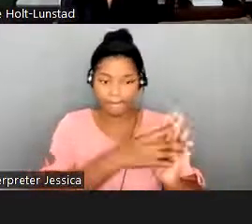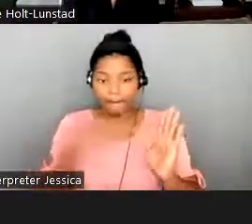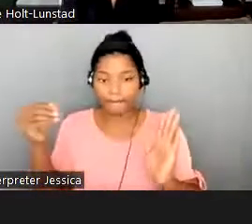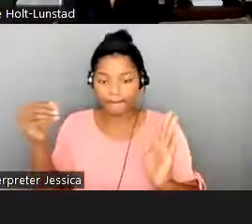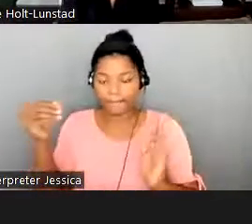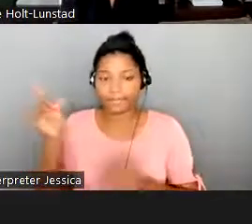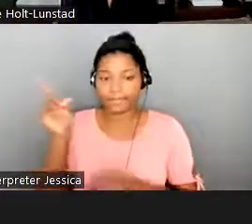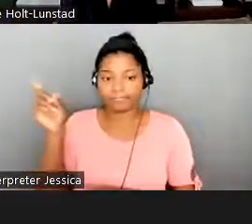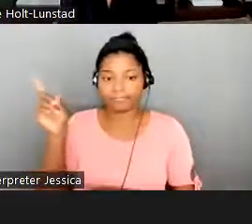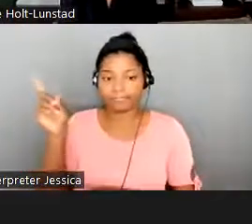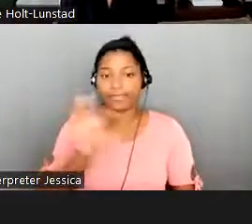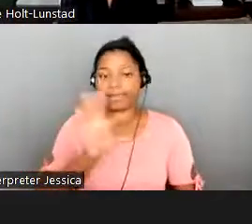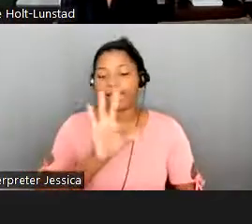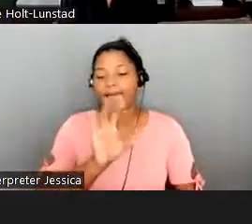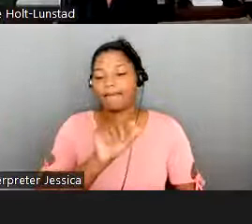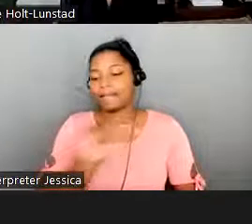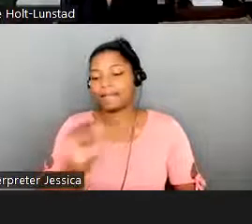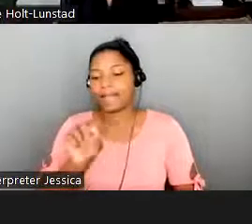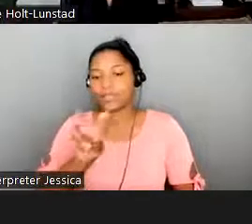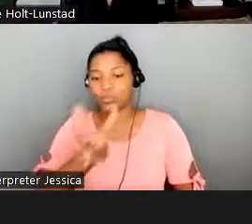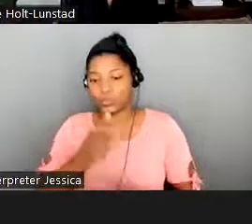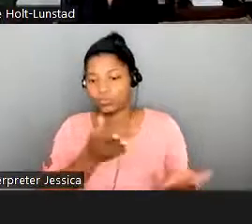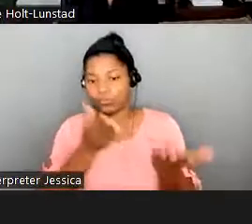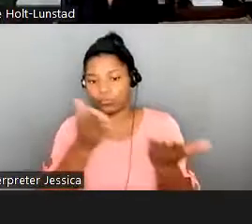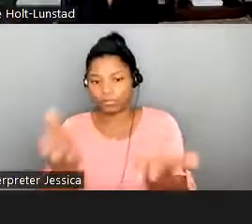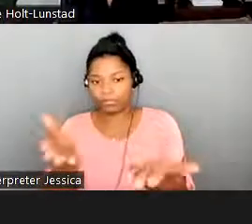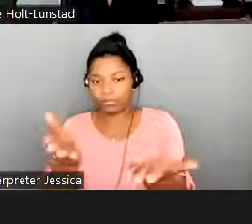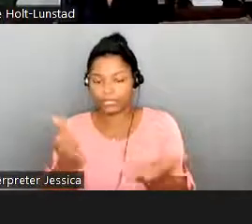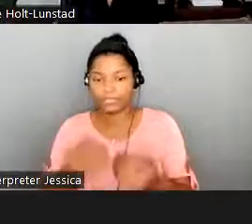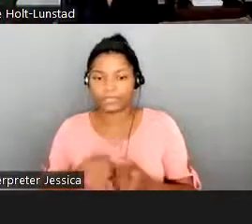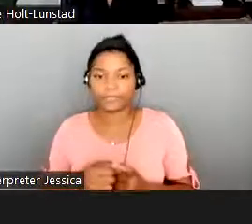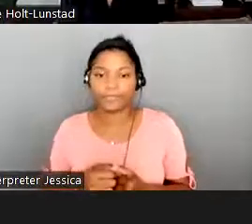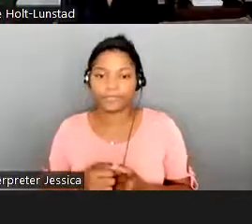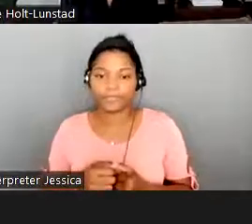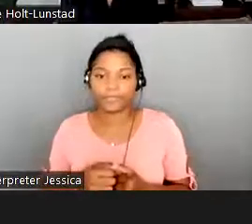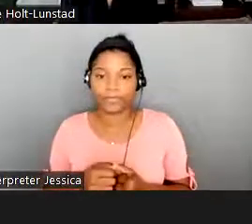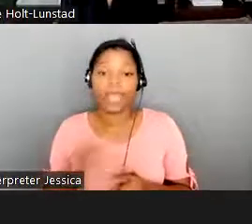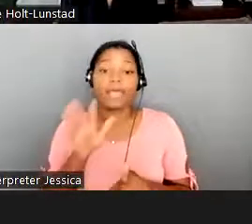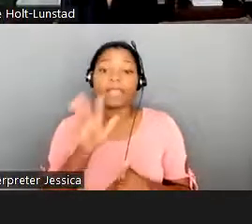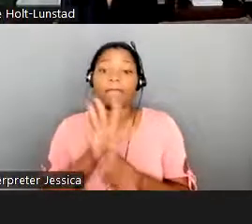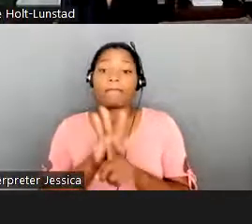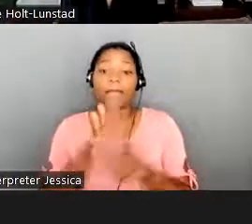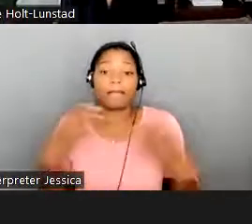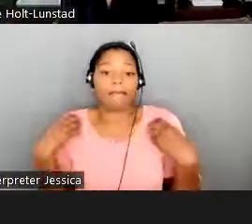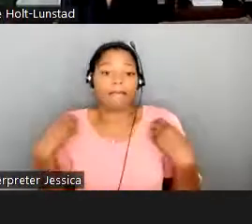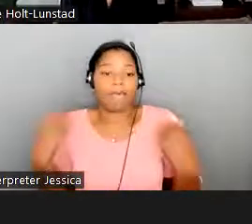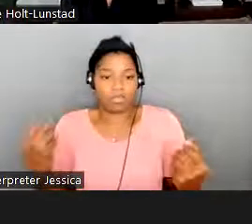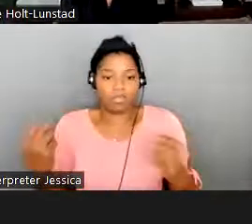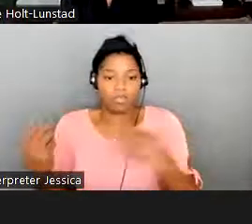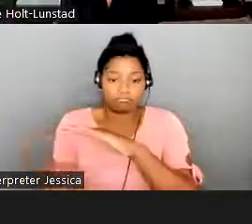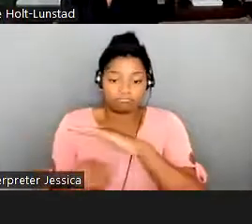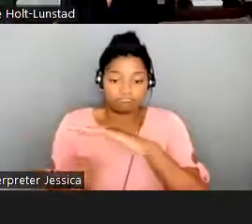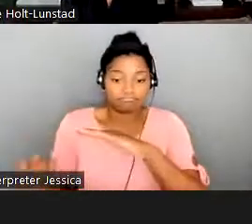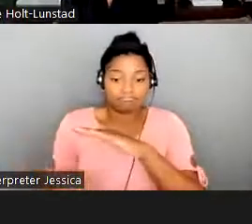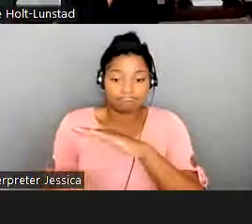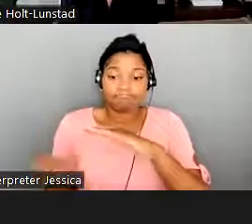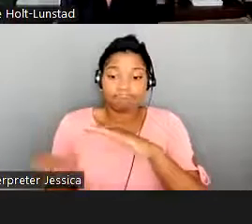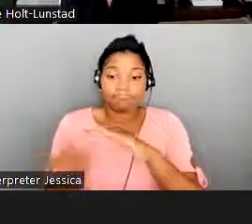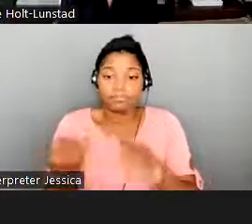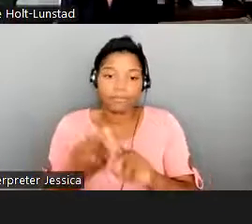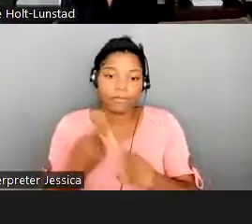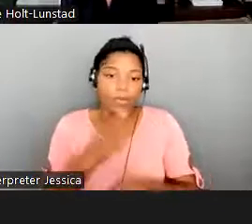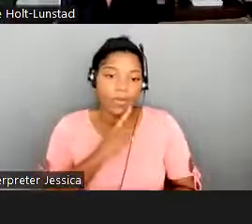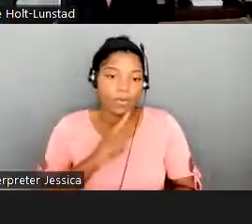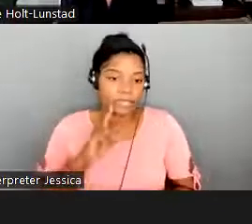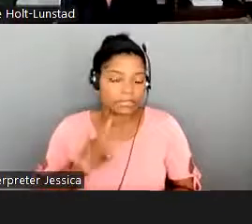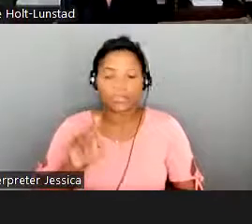recommendation 9-2 reads, given the public health impact of social isolation and loneliness, the U.S. Department of Health